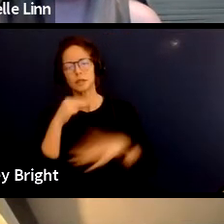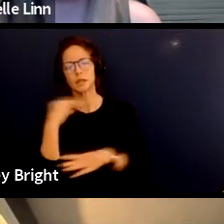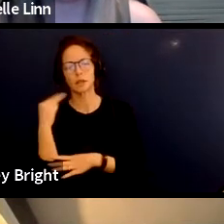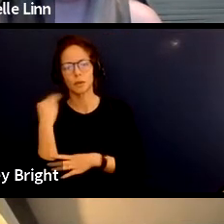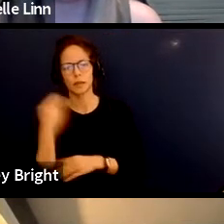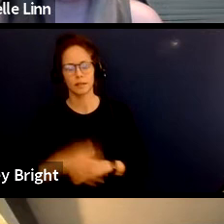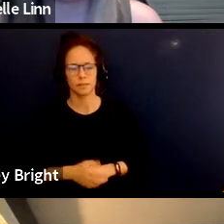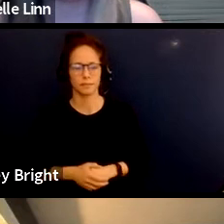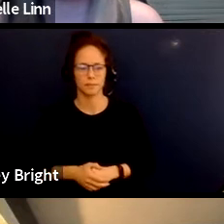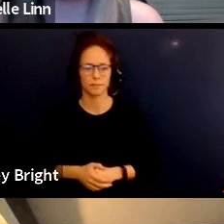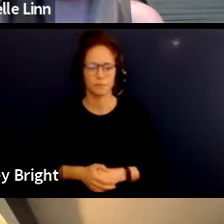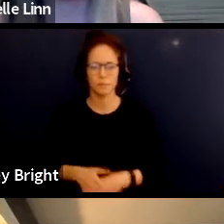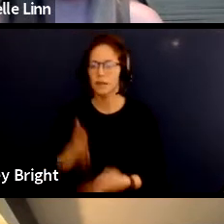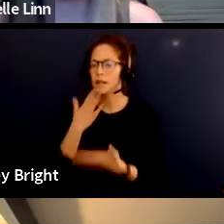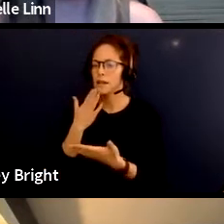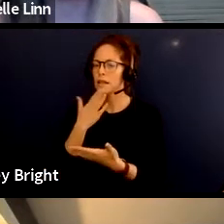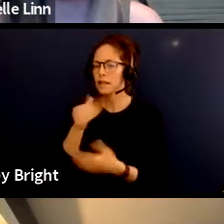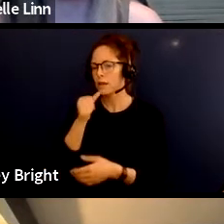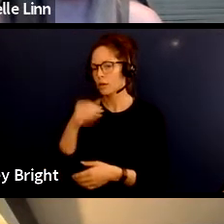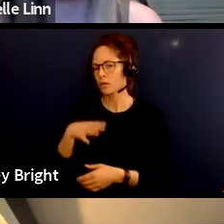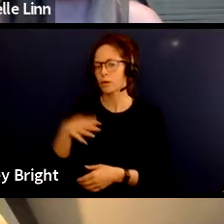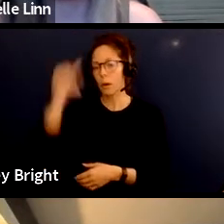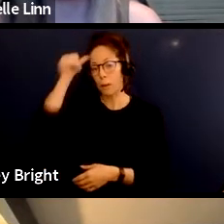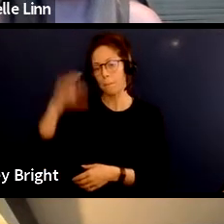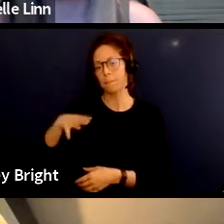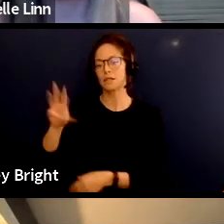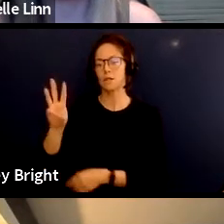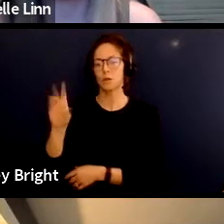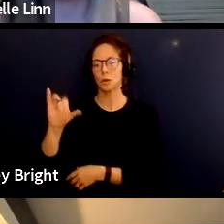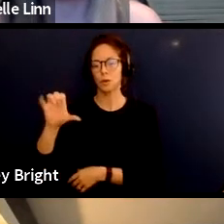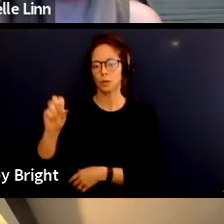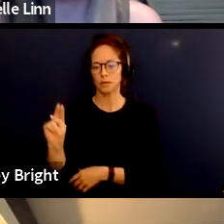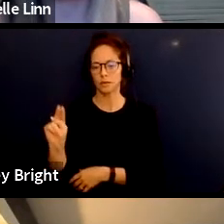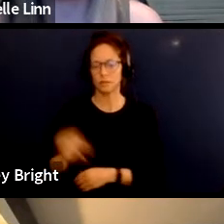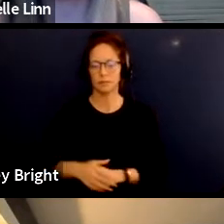Thank you for your comments, Mr. Wilson.